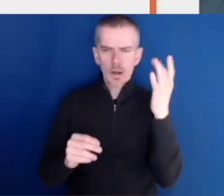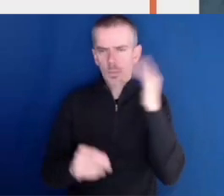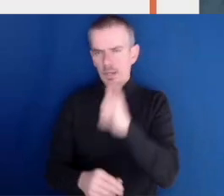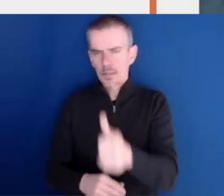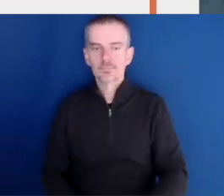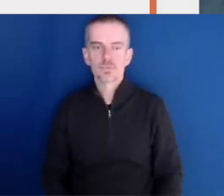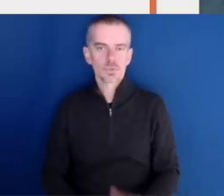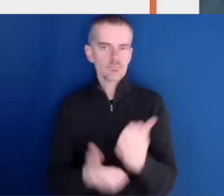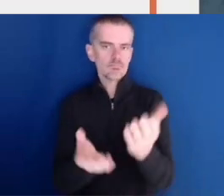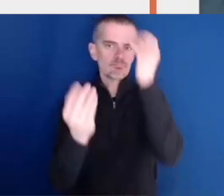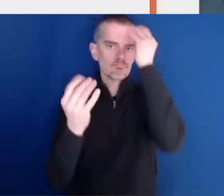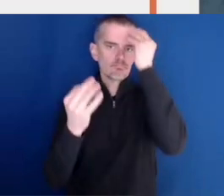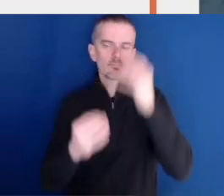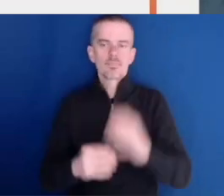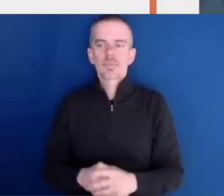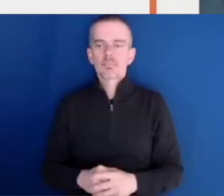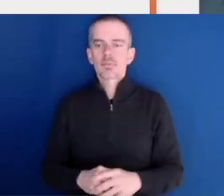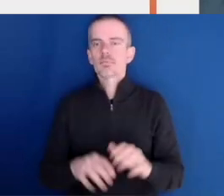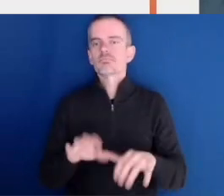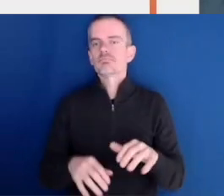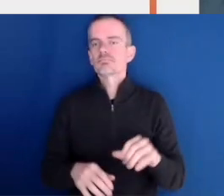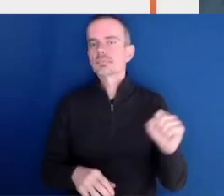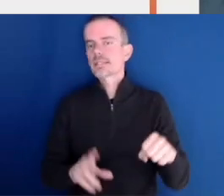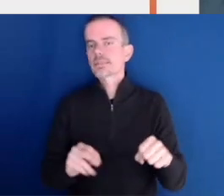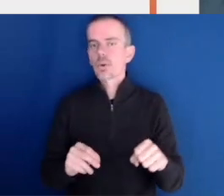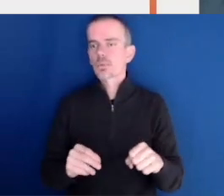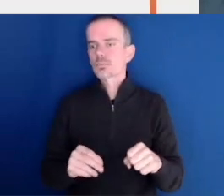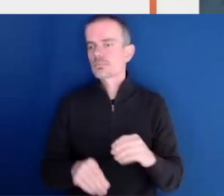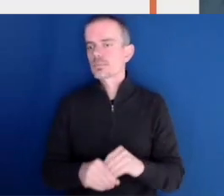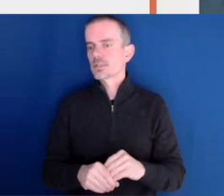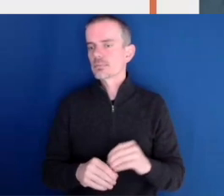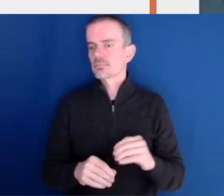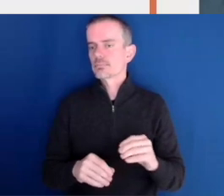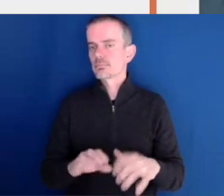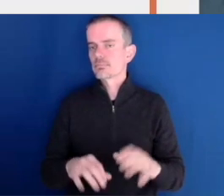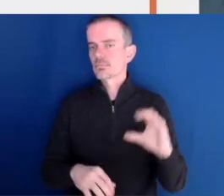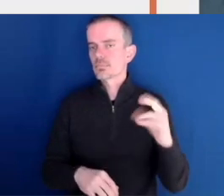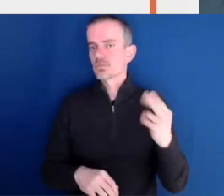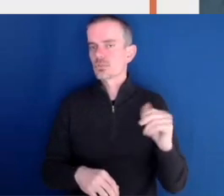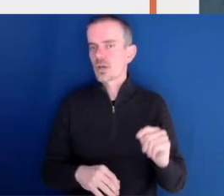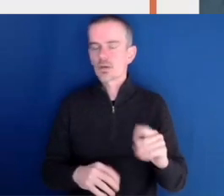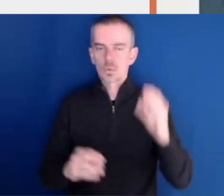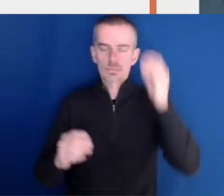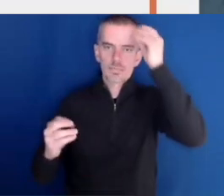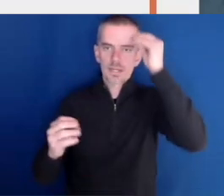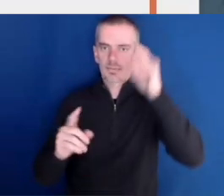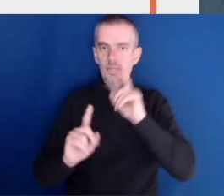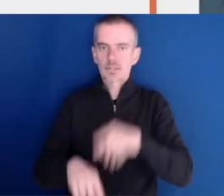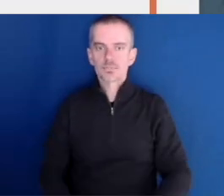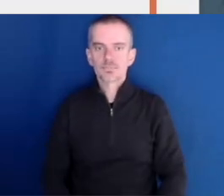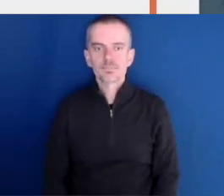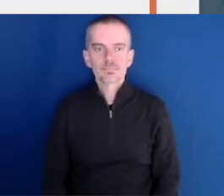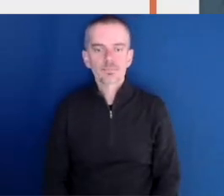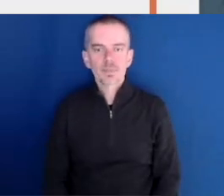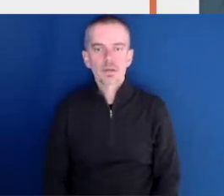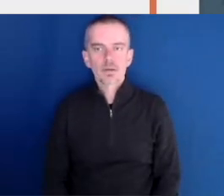just a second. Maybe drop a yes or a no in the chat box, or just think of your answer. And